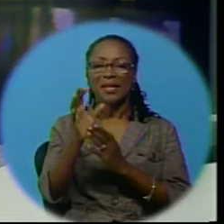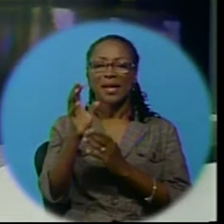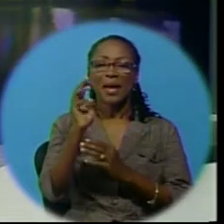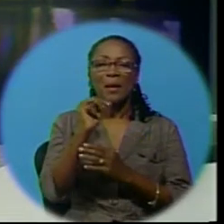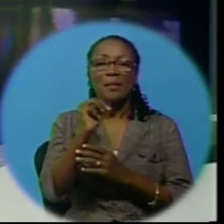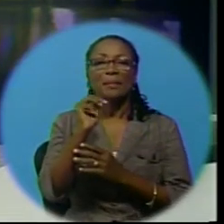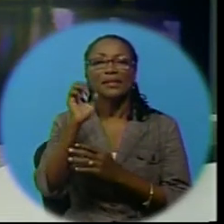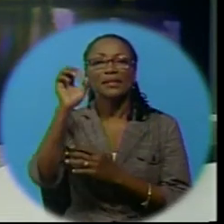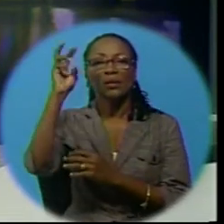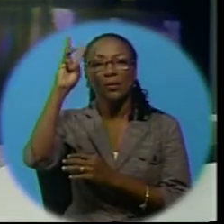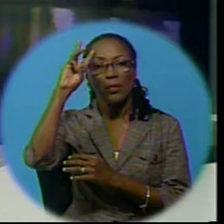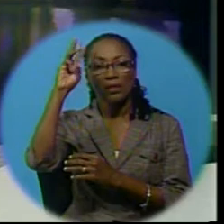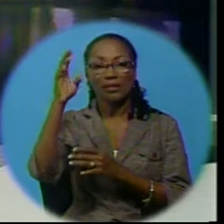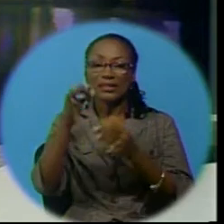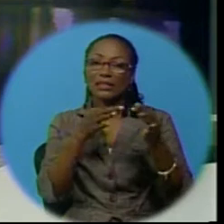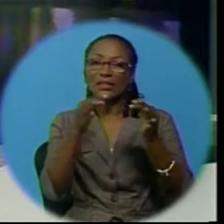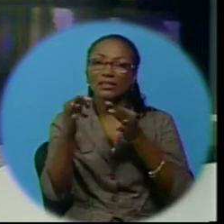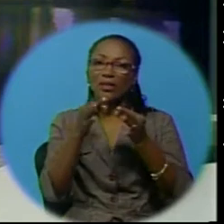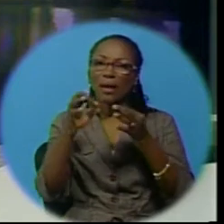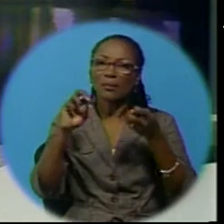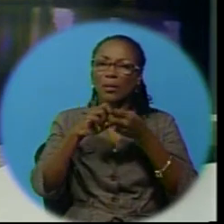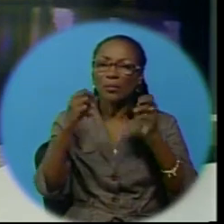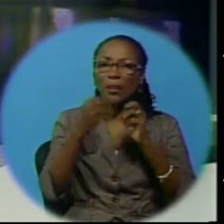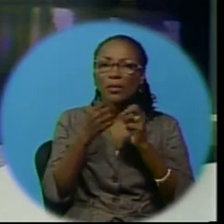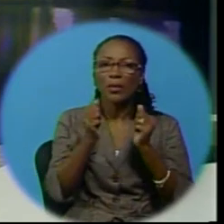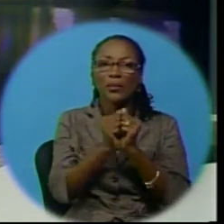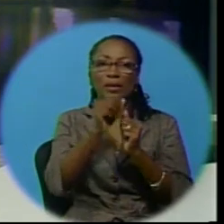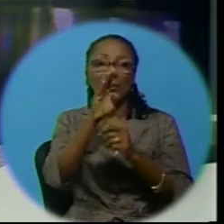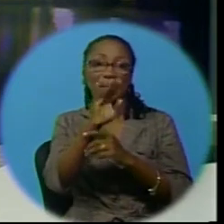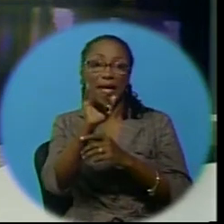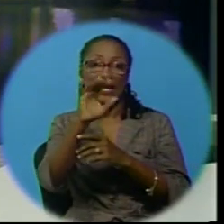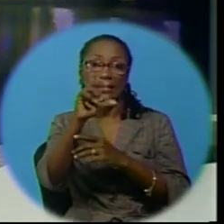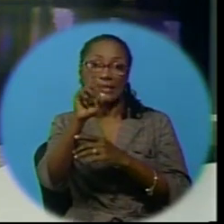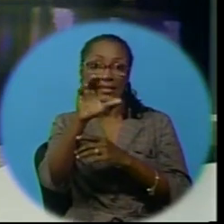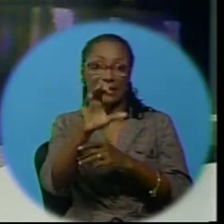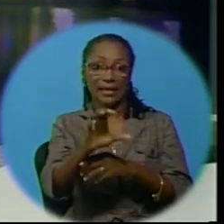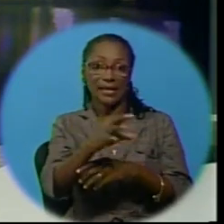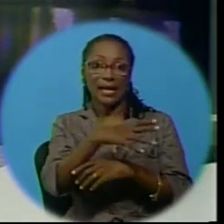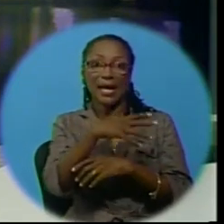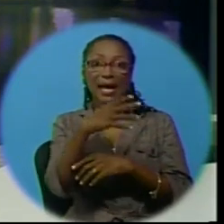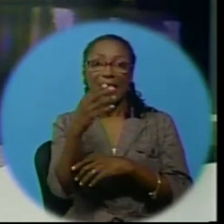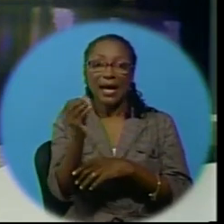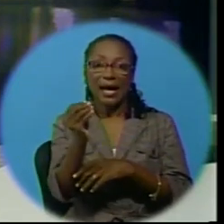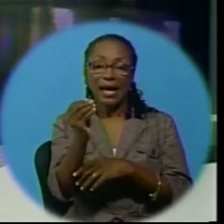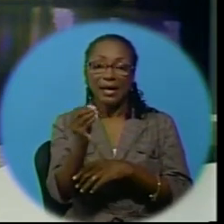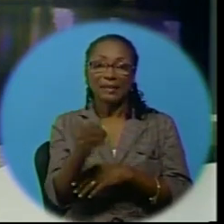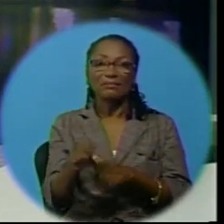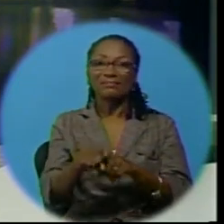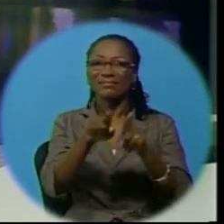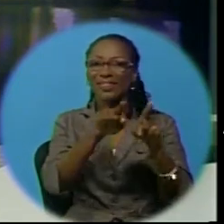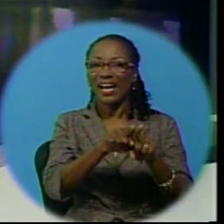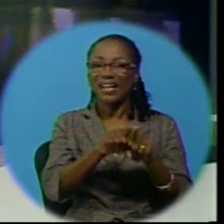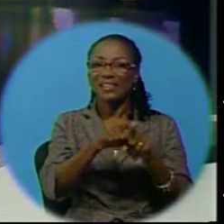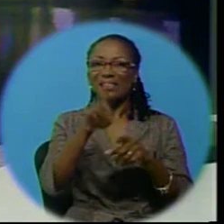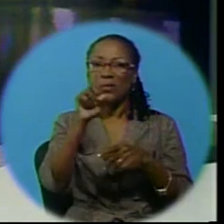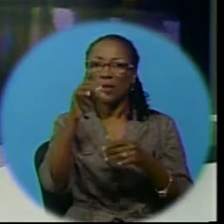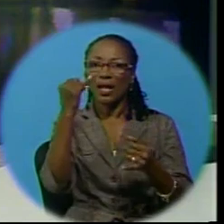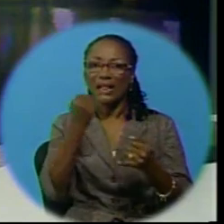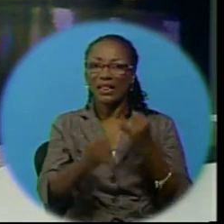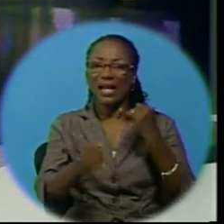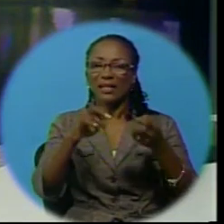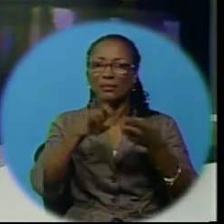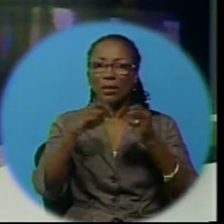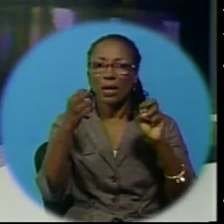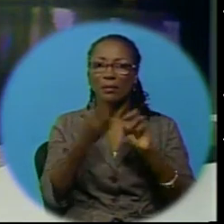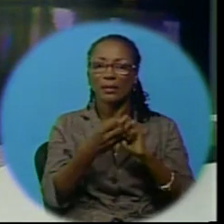Mr. Waldron describes the saga surrounding the Barbados Investment and Development Corporation as the straw which broke the camel's back, but he says it's not the only issue